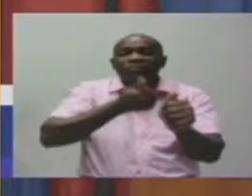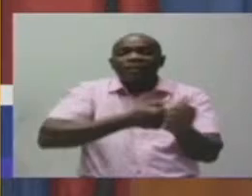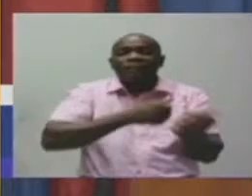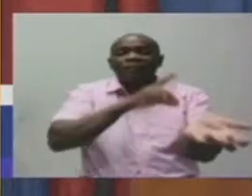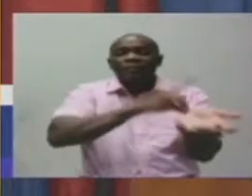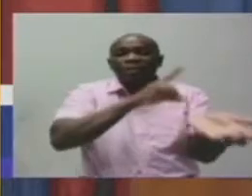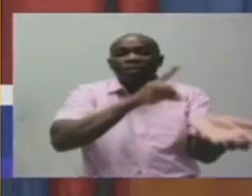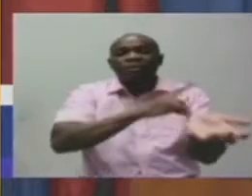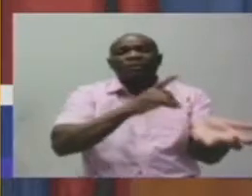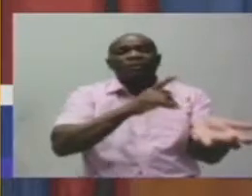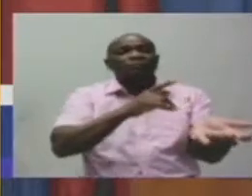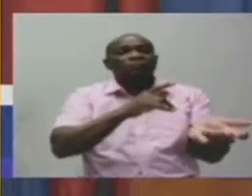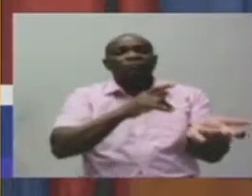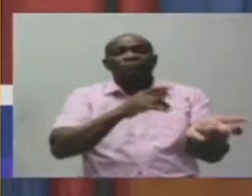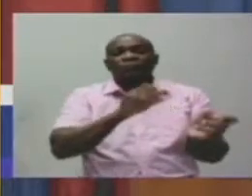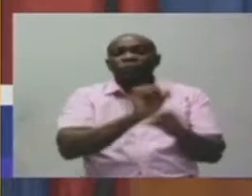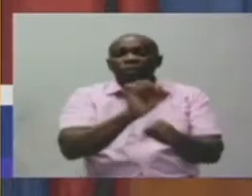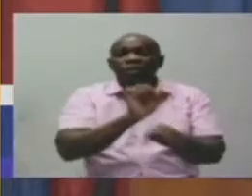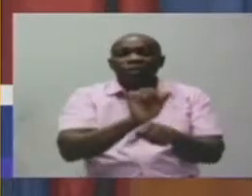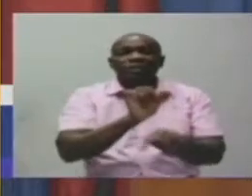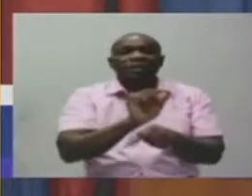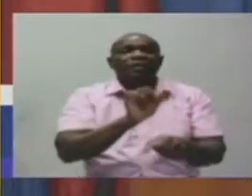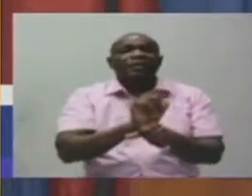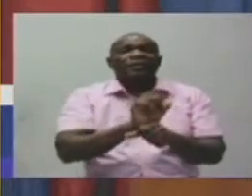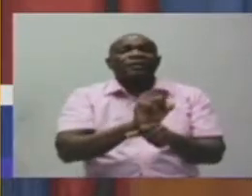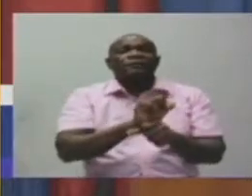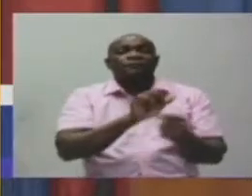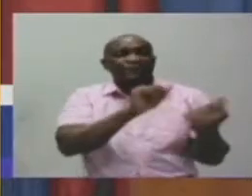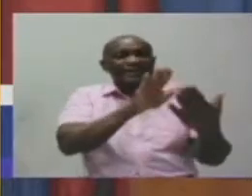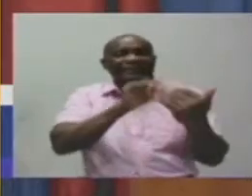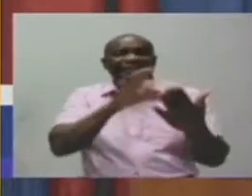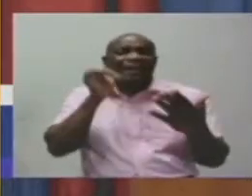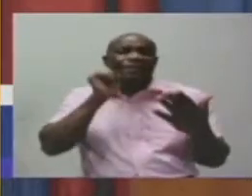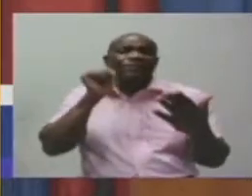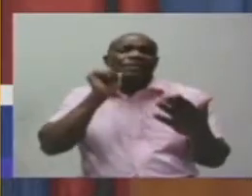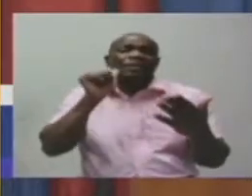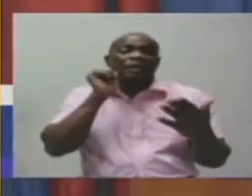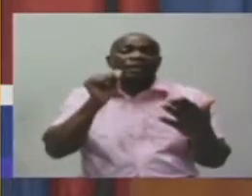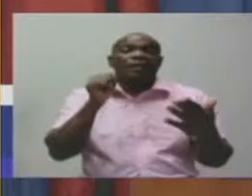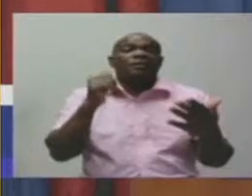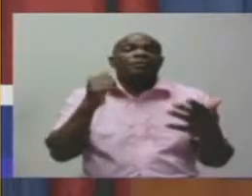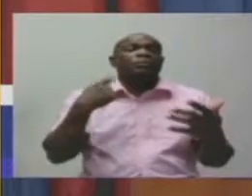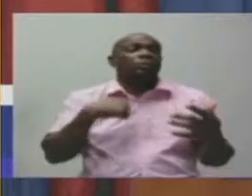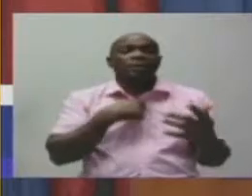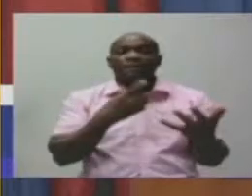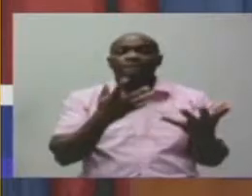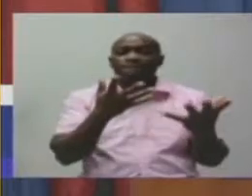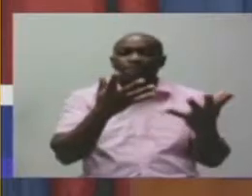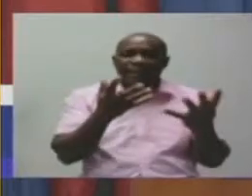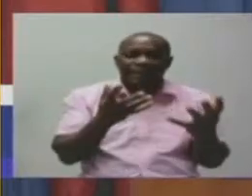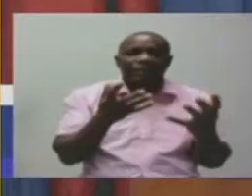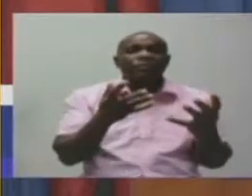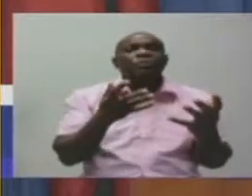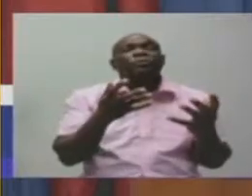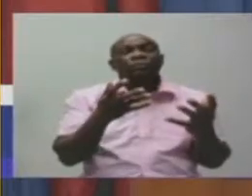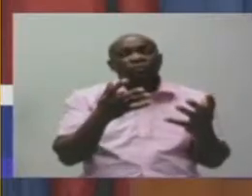2020. We are noticing certain trends, and these are consistent, and the Honourable Minister will go into more details with them.